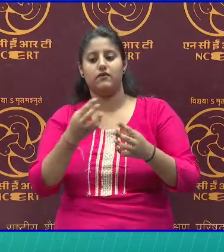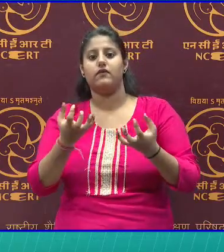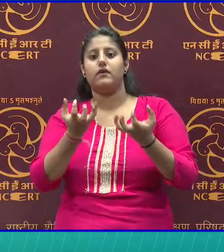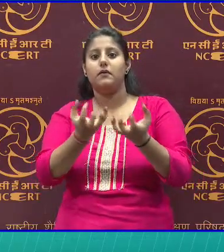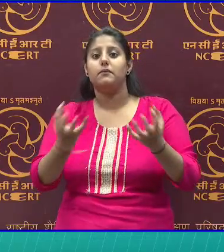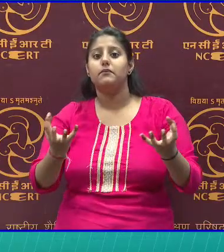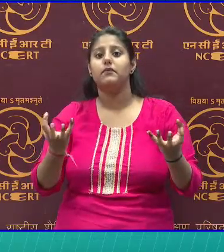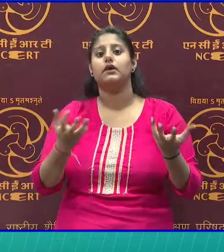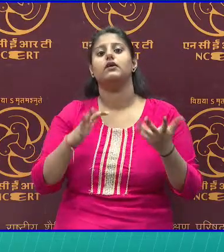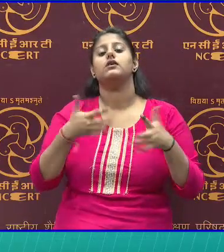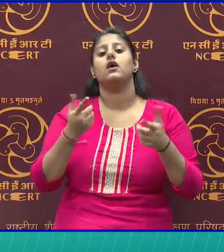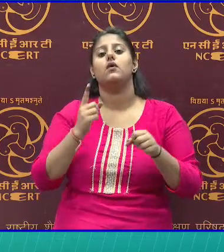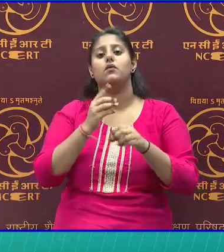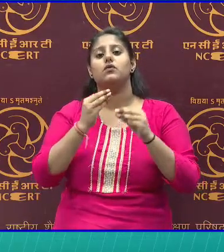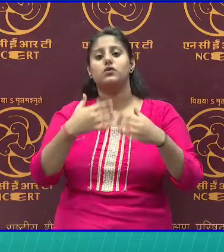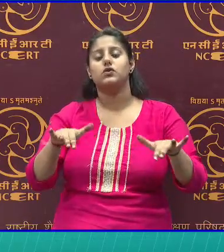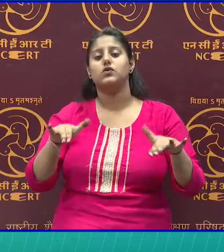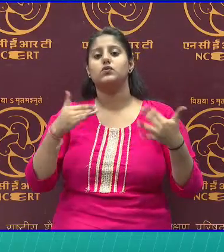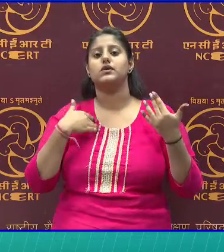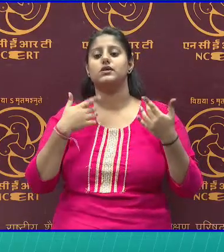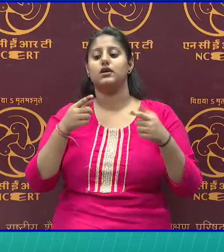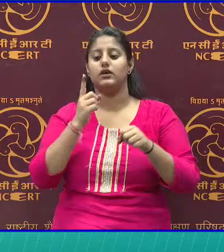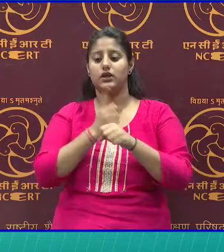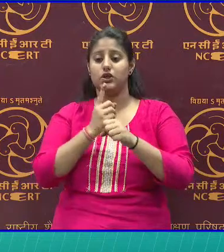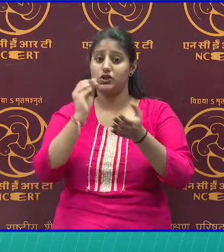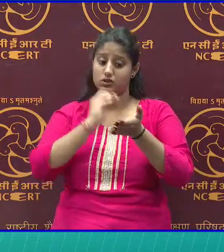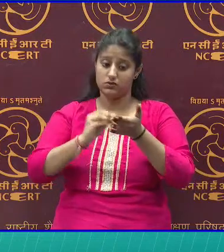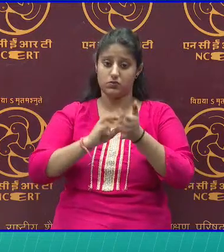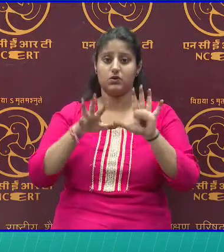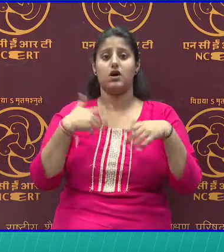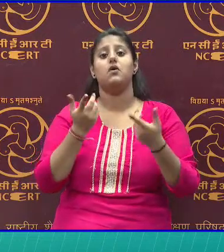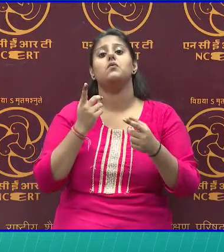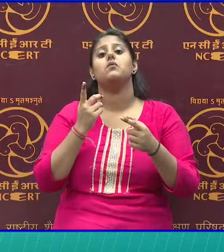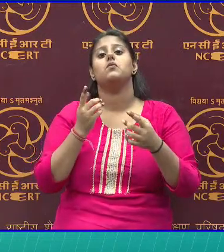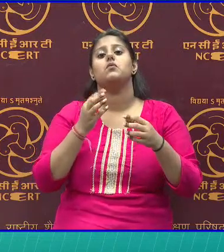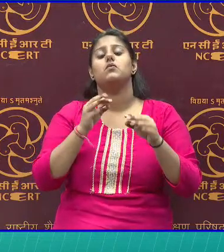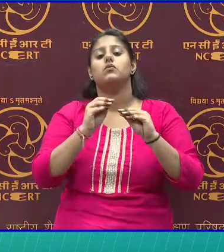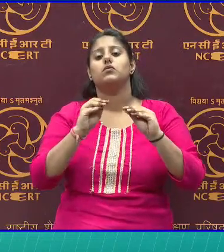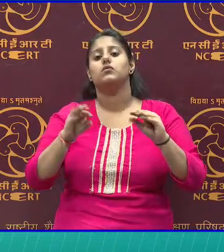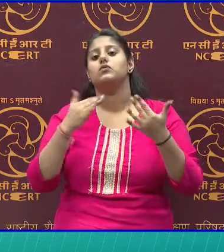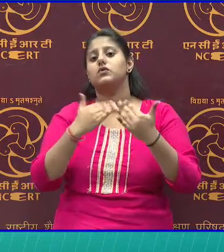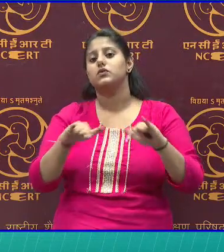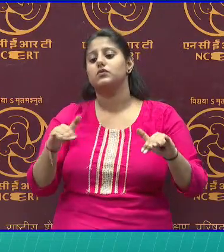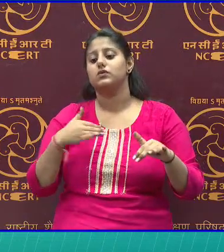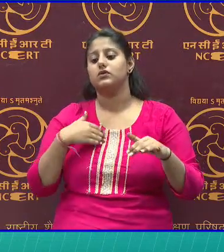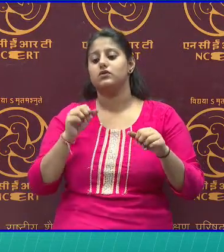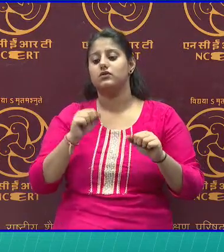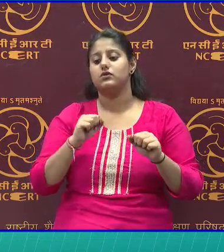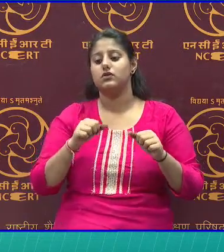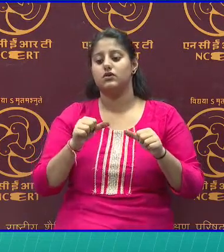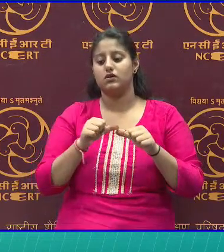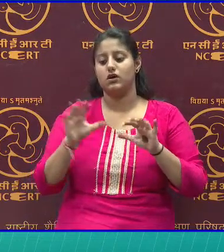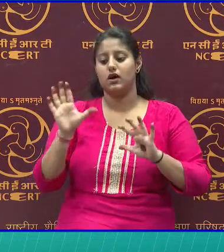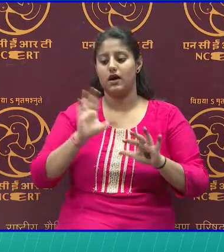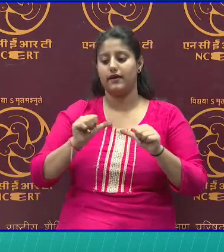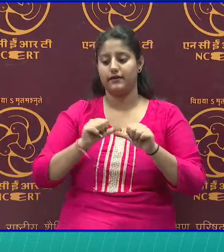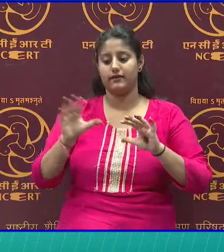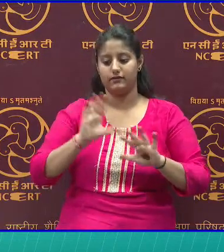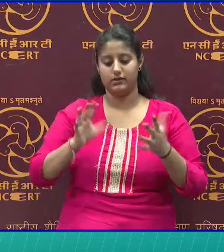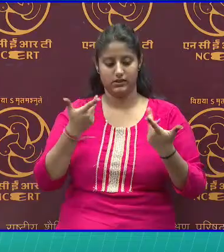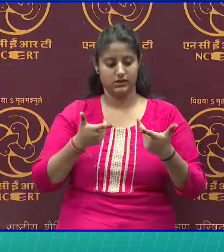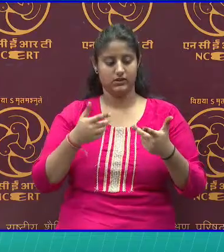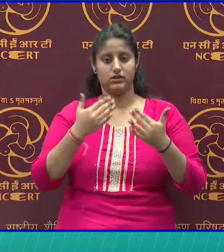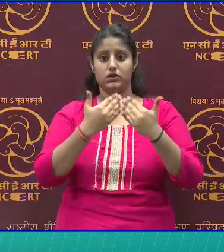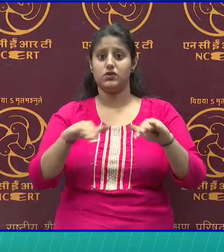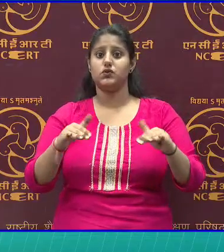we had given teachers note as well for each unit. We have so we have tapped into activities that students are